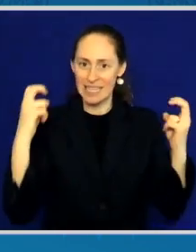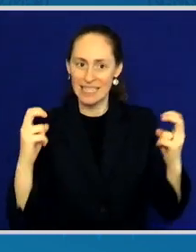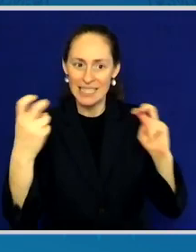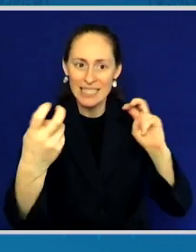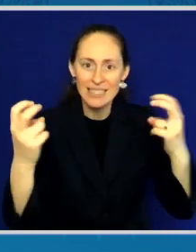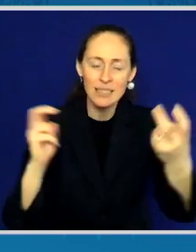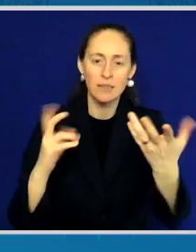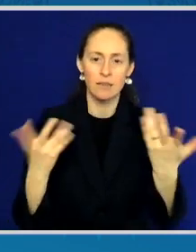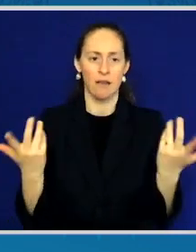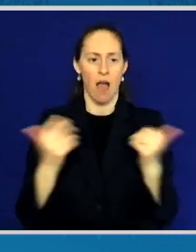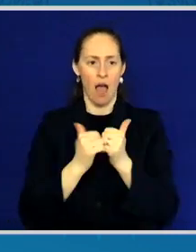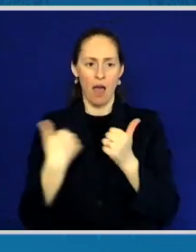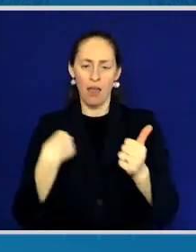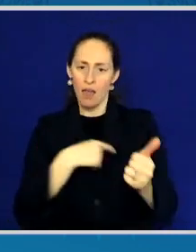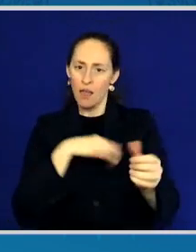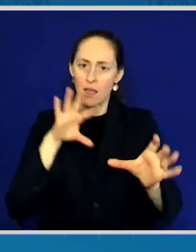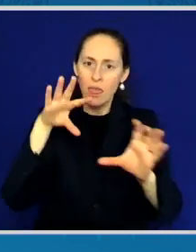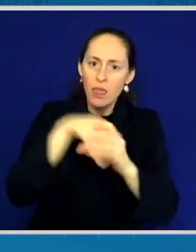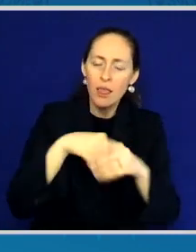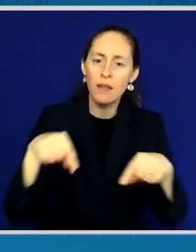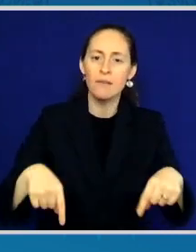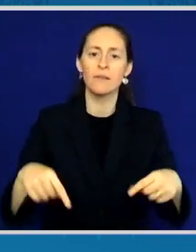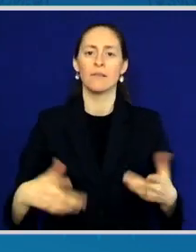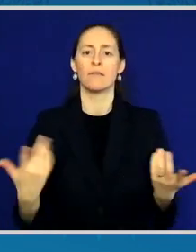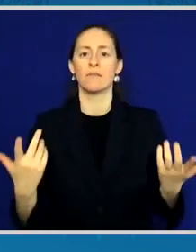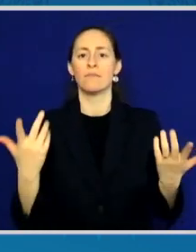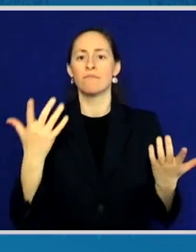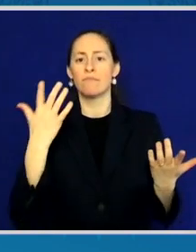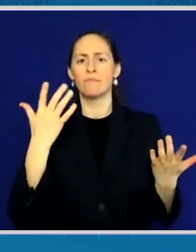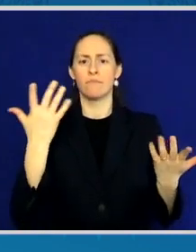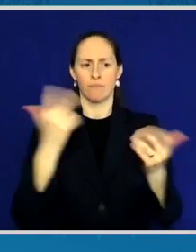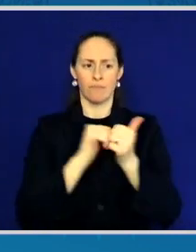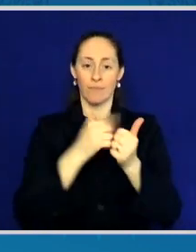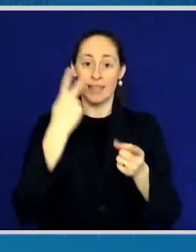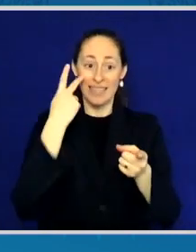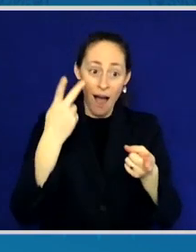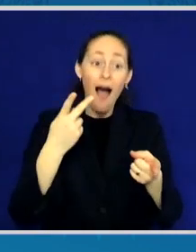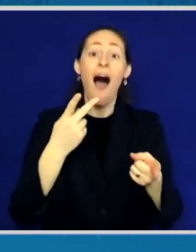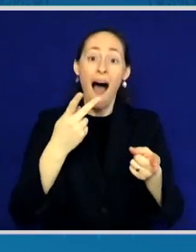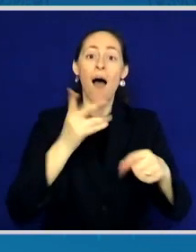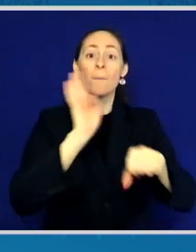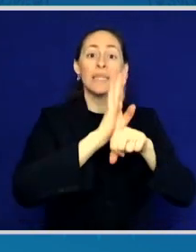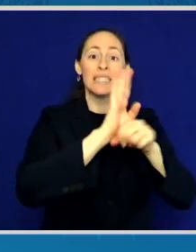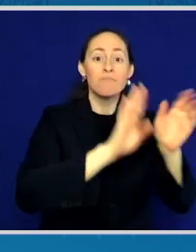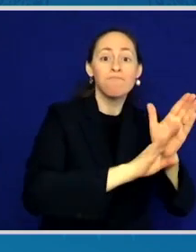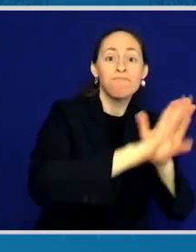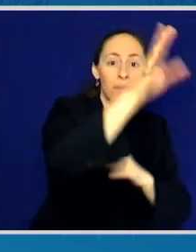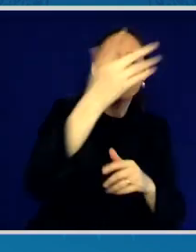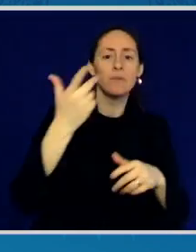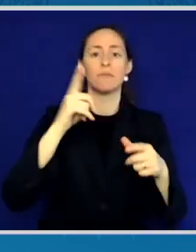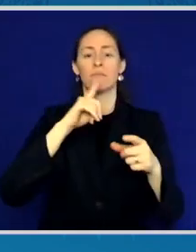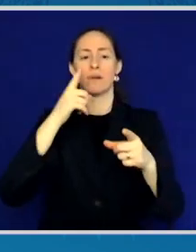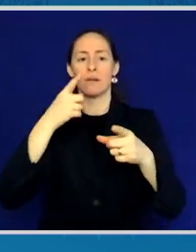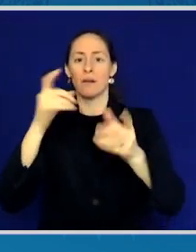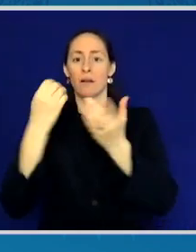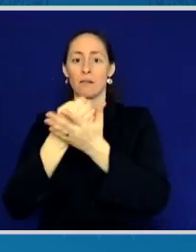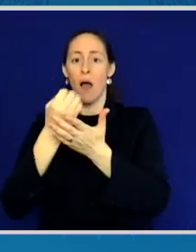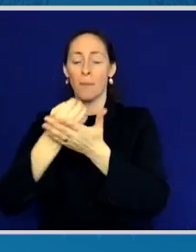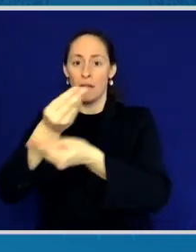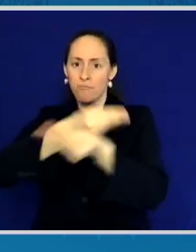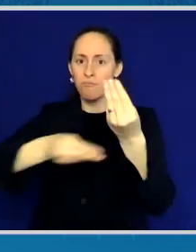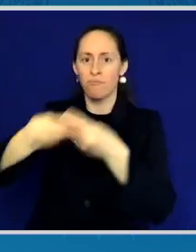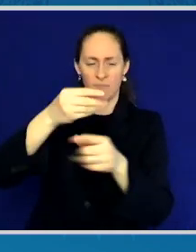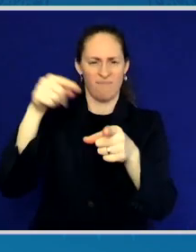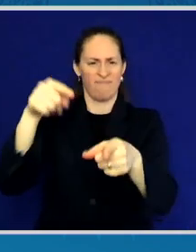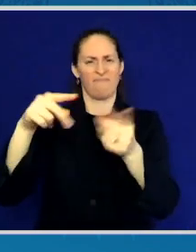the intersection of a busy, growing economic corner that is symbolic of so